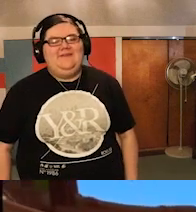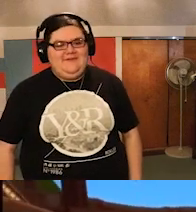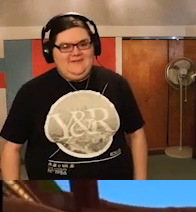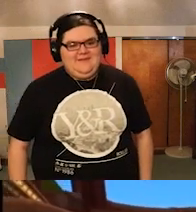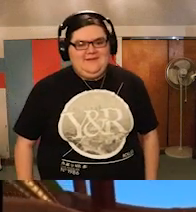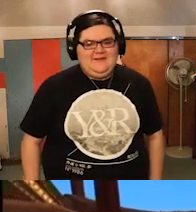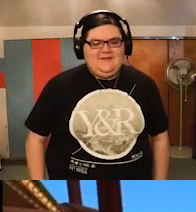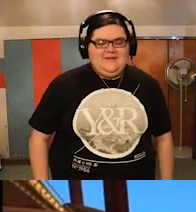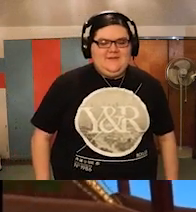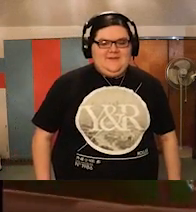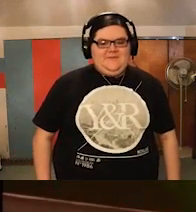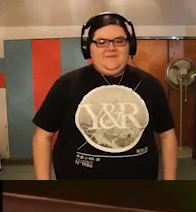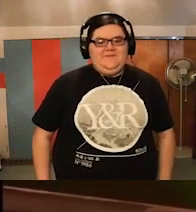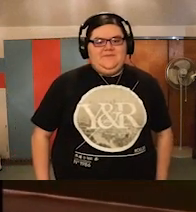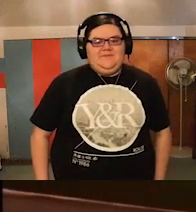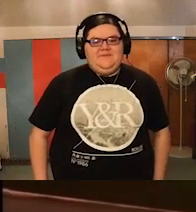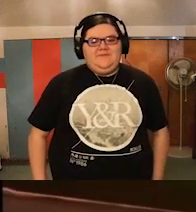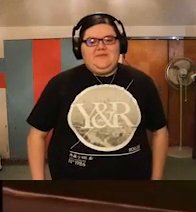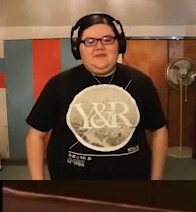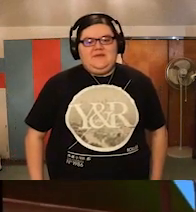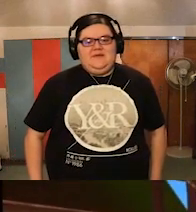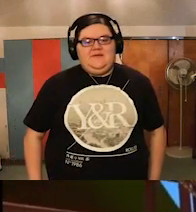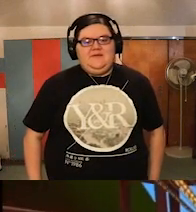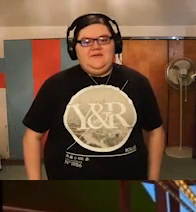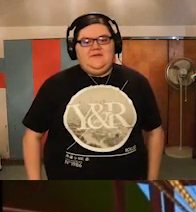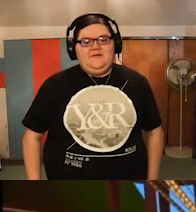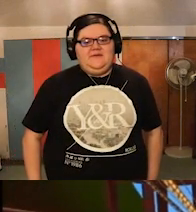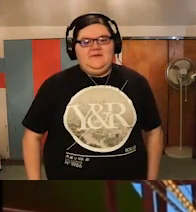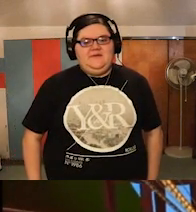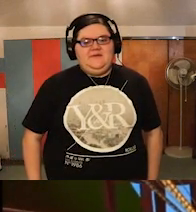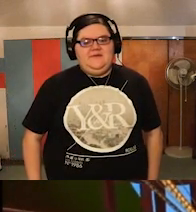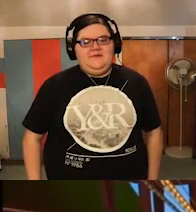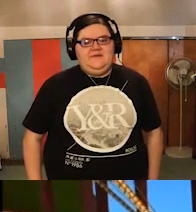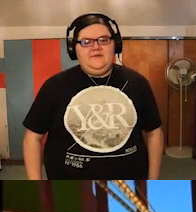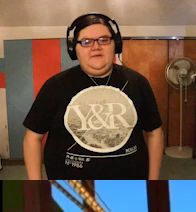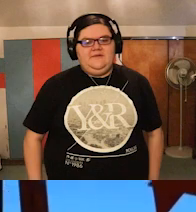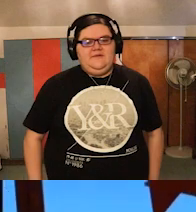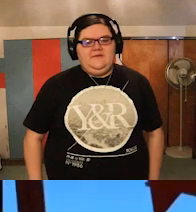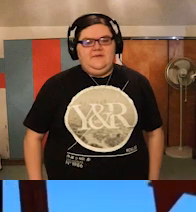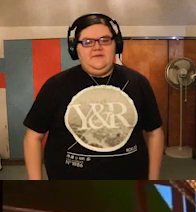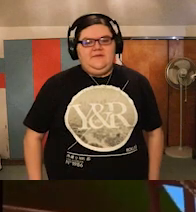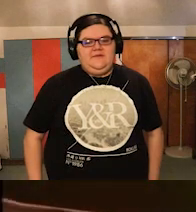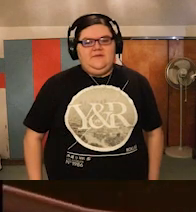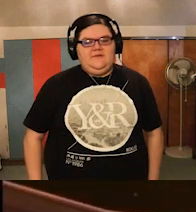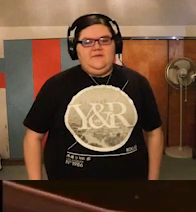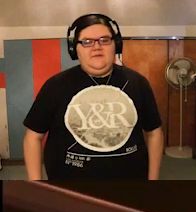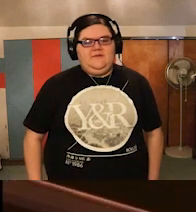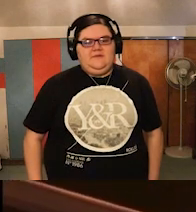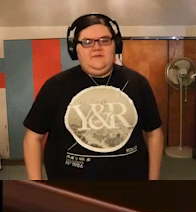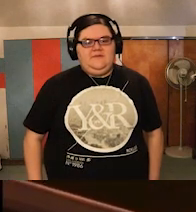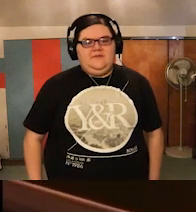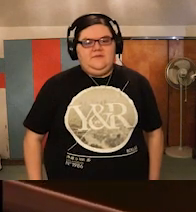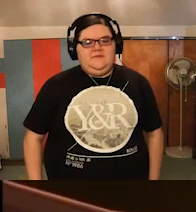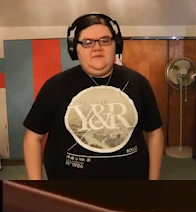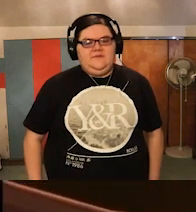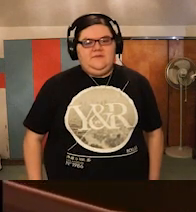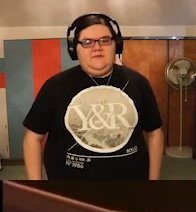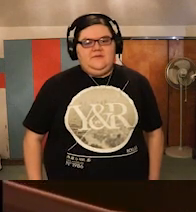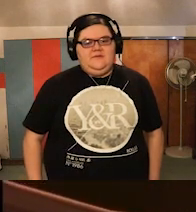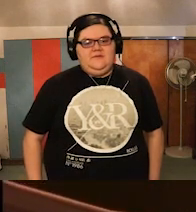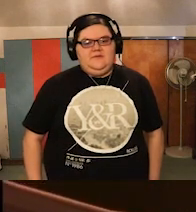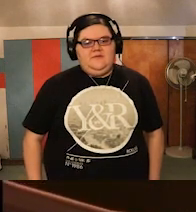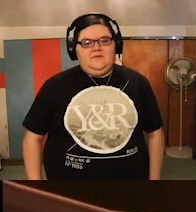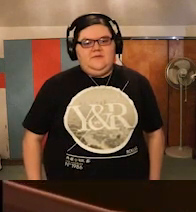No, not there. And you're now, back for your starter. No, he's not. Now, just to the left of that wall ahead of you. Like, just to the left of it, but not that